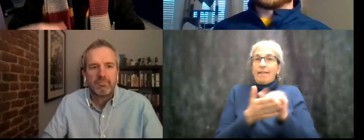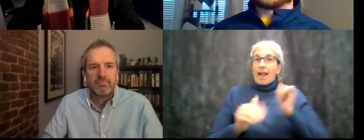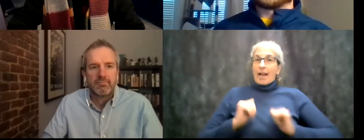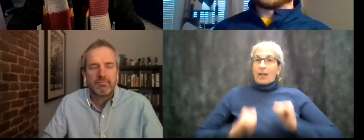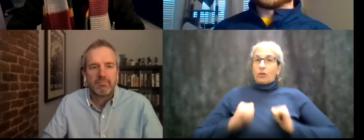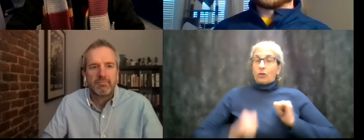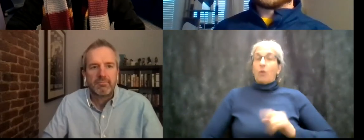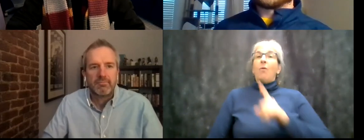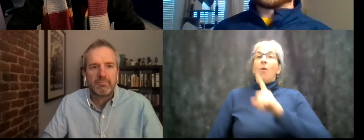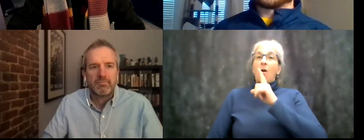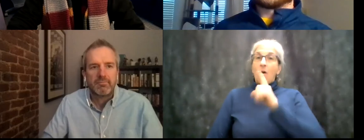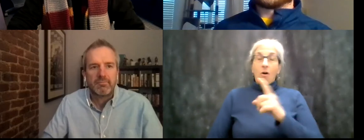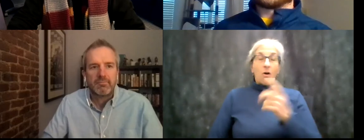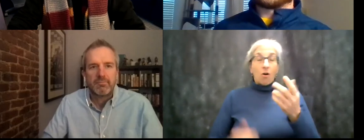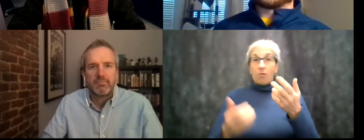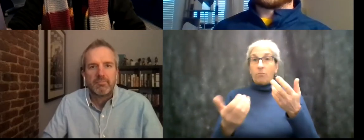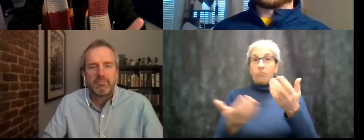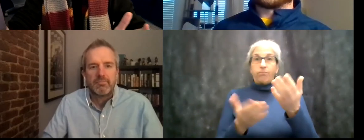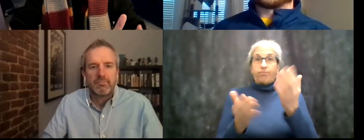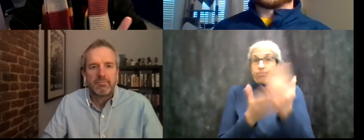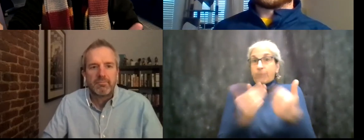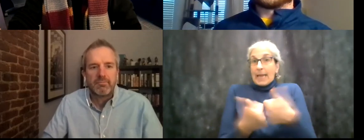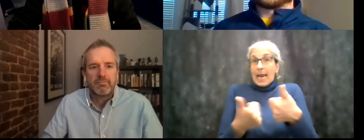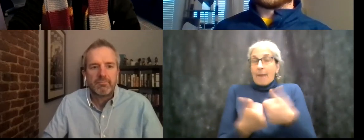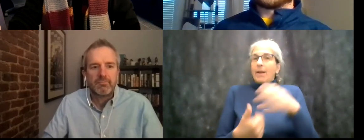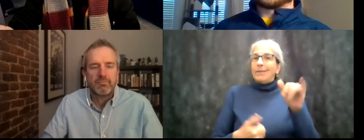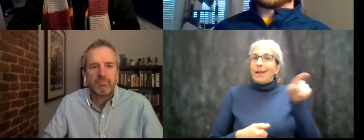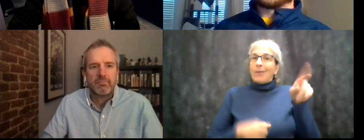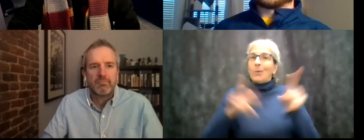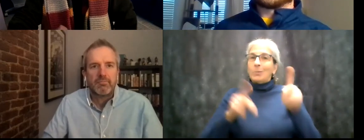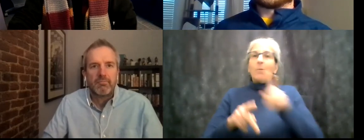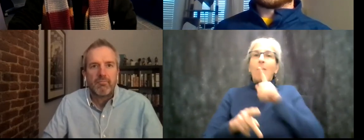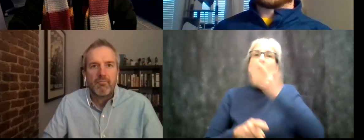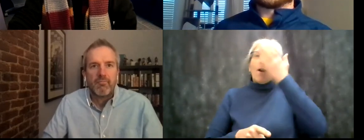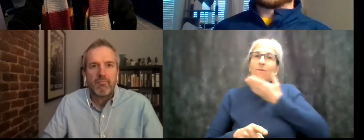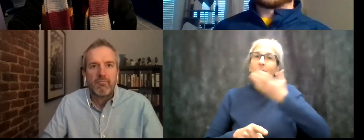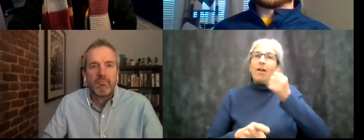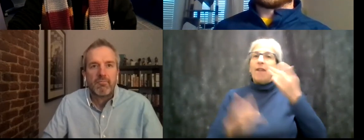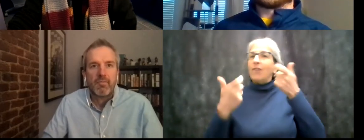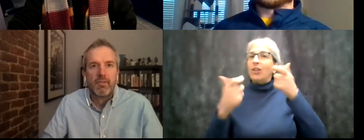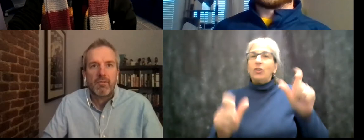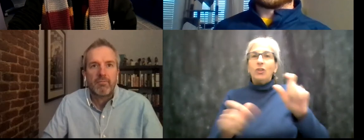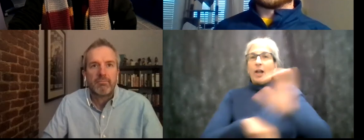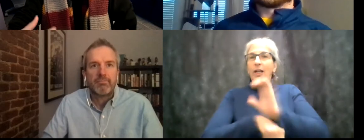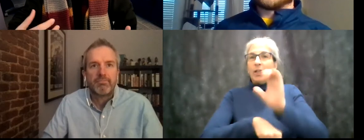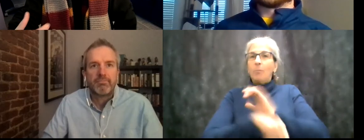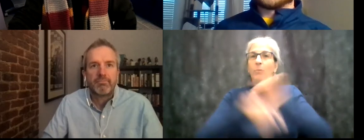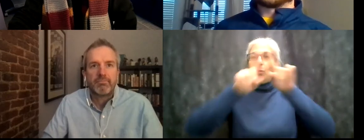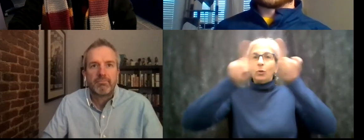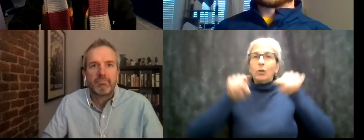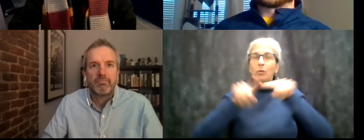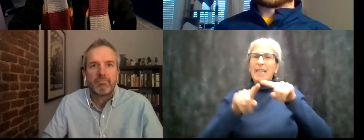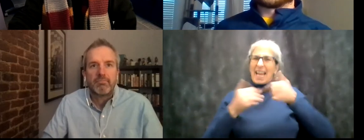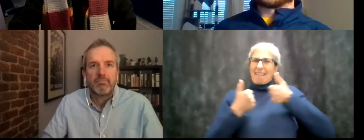behind the actors. And so it's like they're right in front of a giant computer screen and a game is playing behind them. And it's the